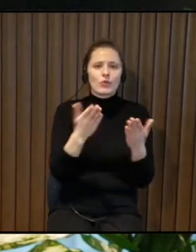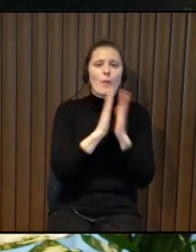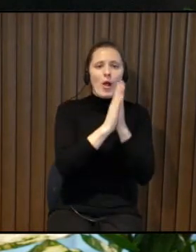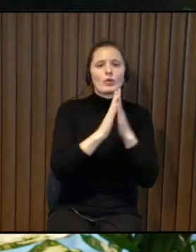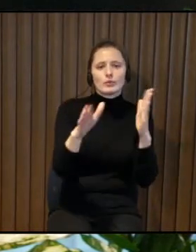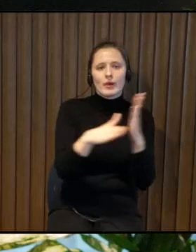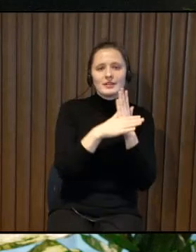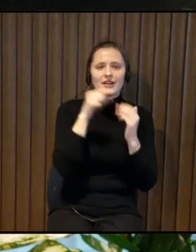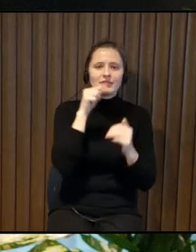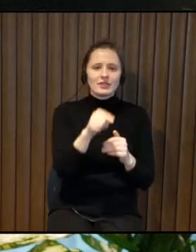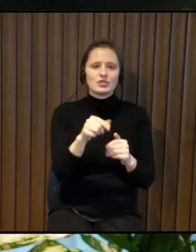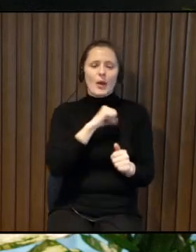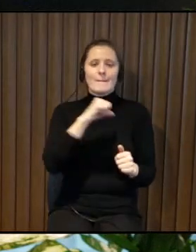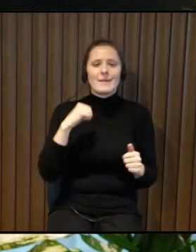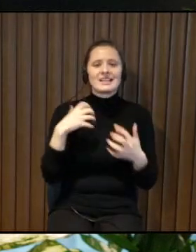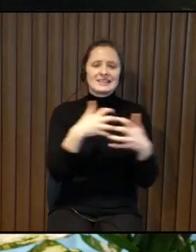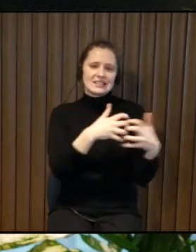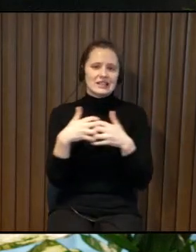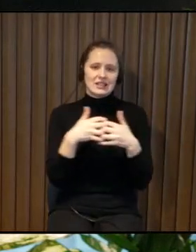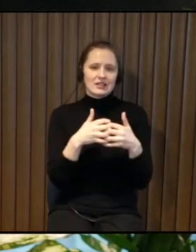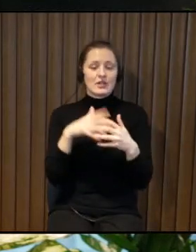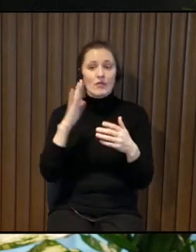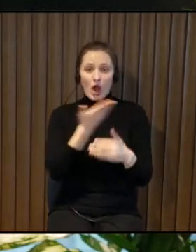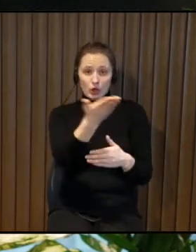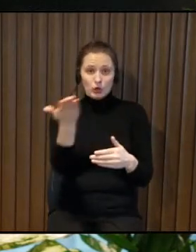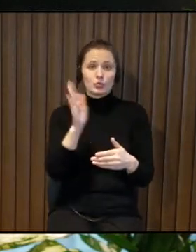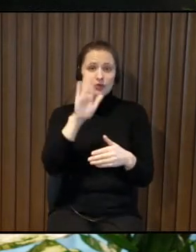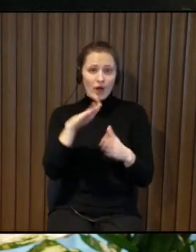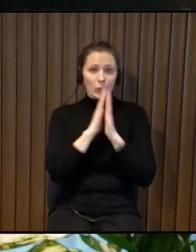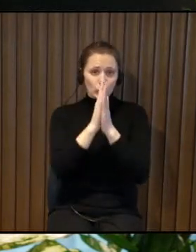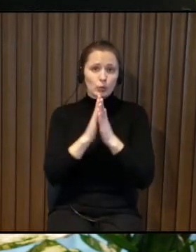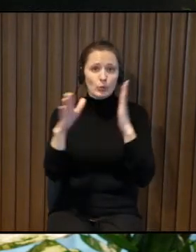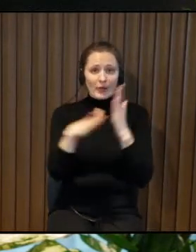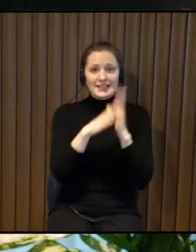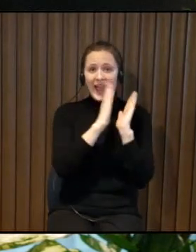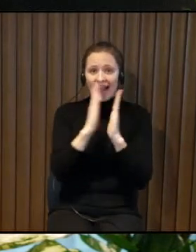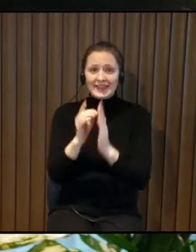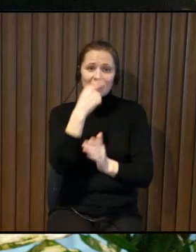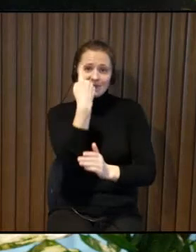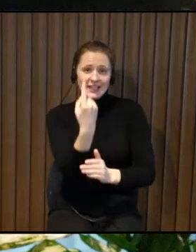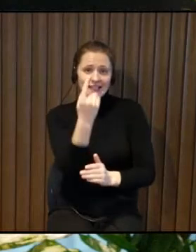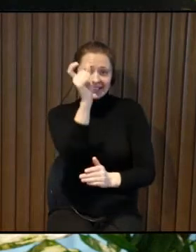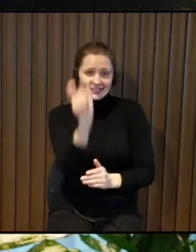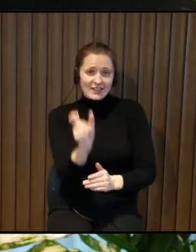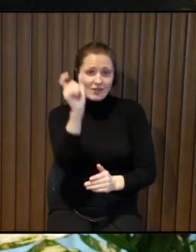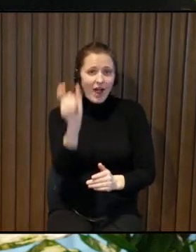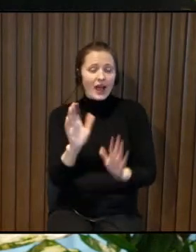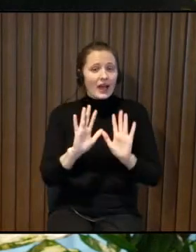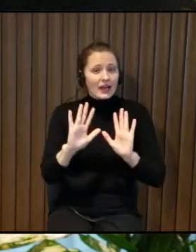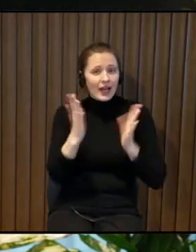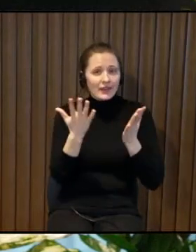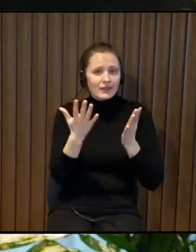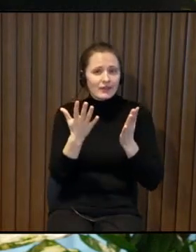respective municipality there are no NGOs of one or another